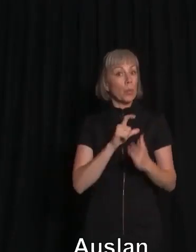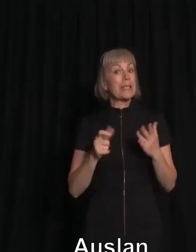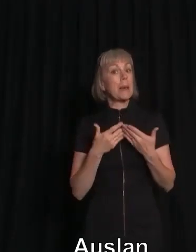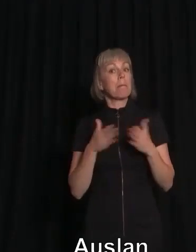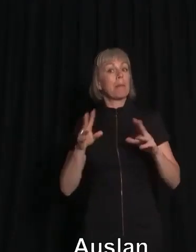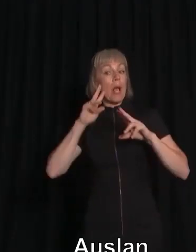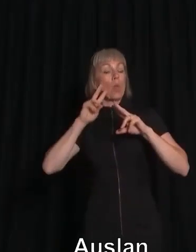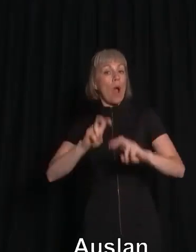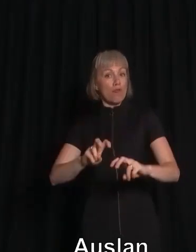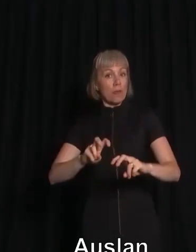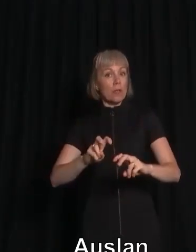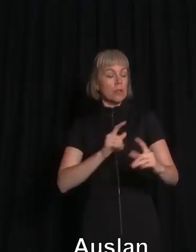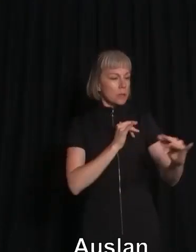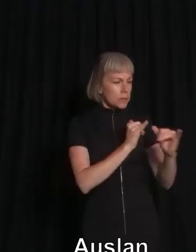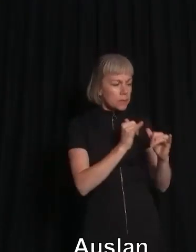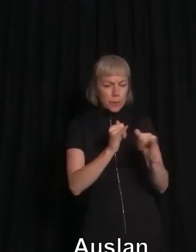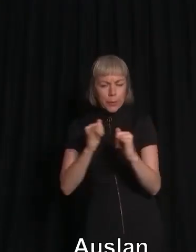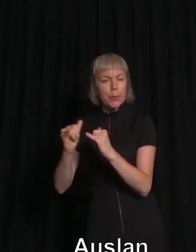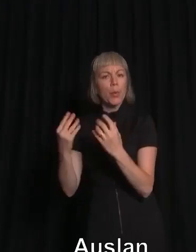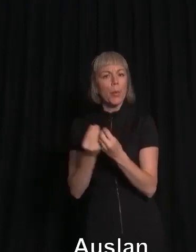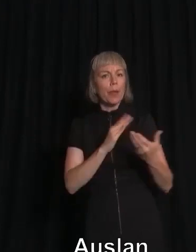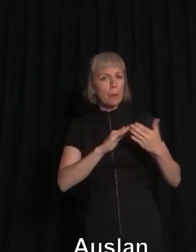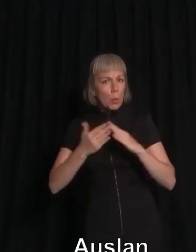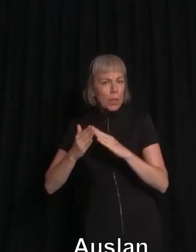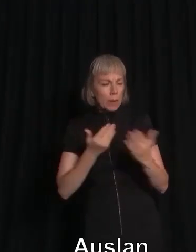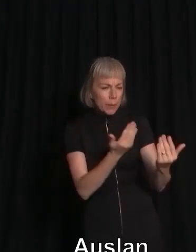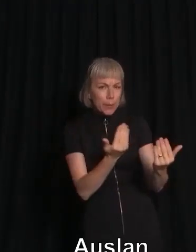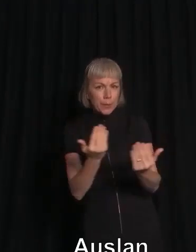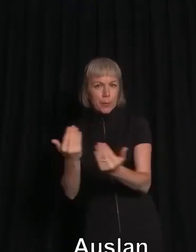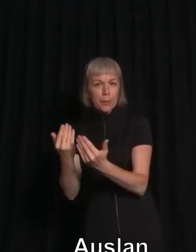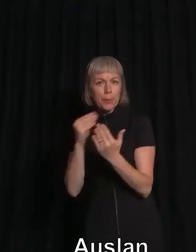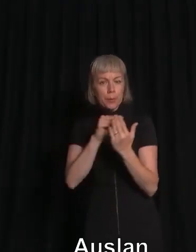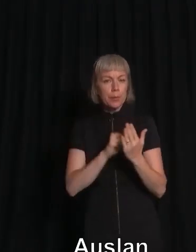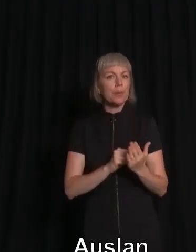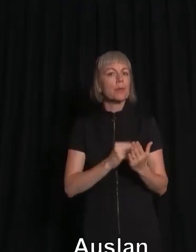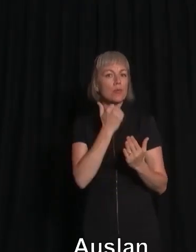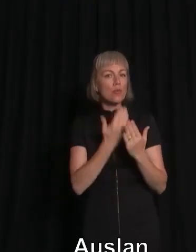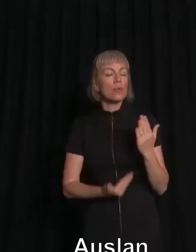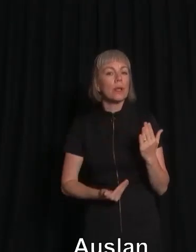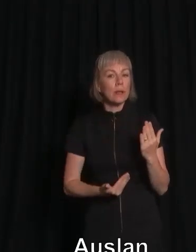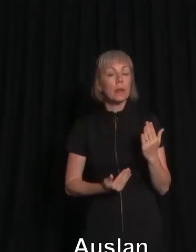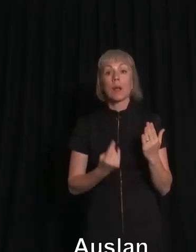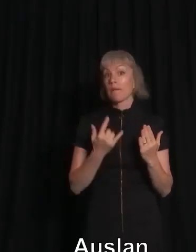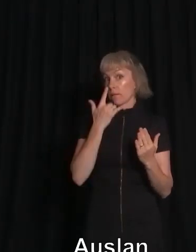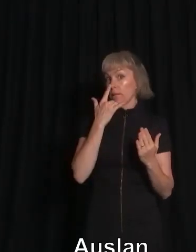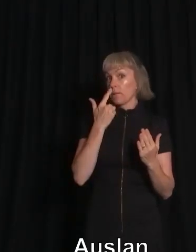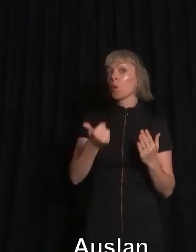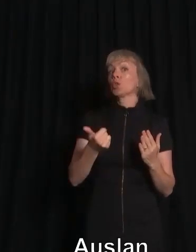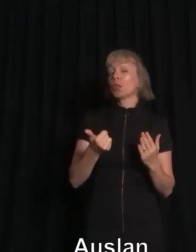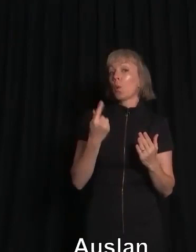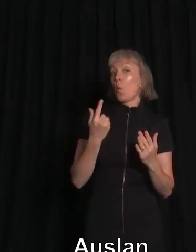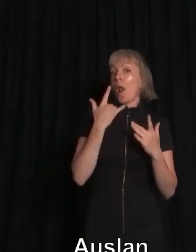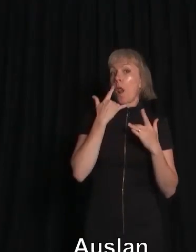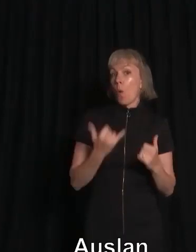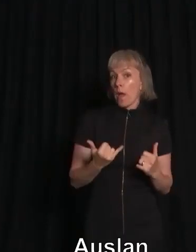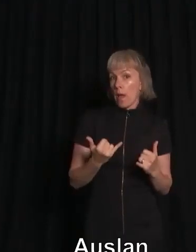inquiry, and we are speaking with intersex communities, and we've been so fortunate that we had one of the lawyers that supported